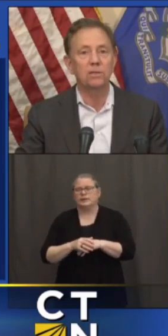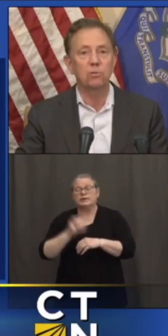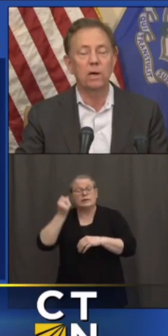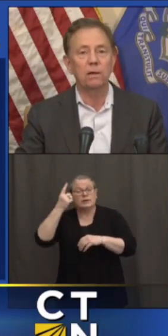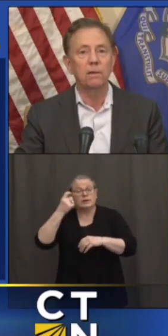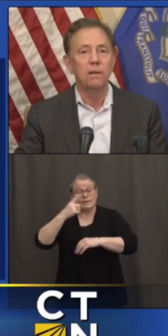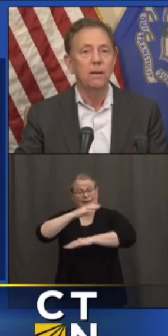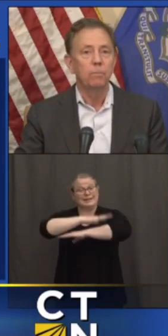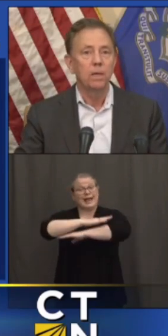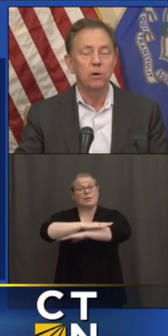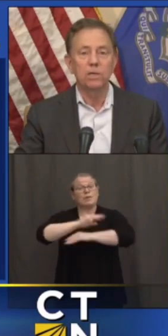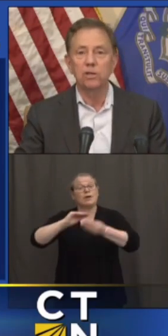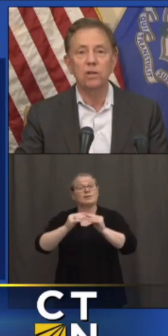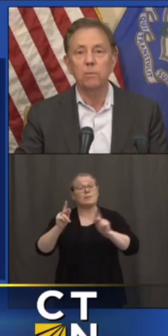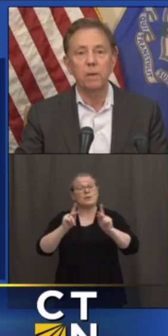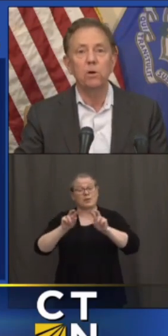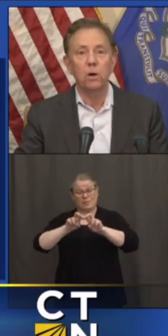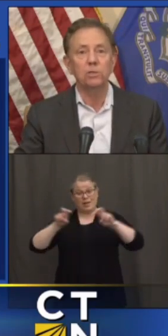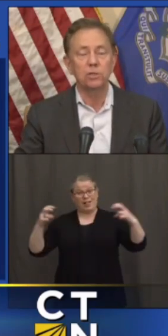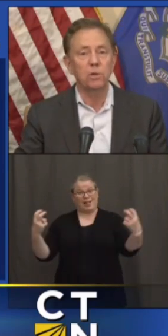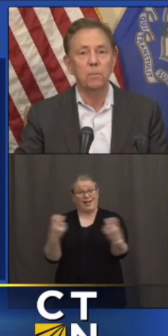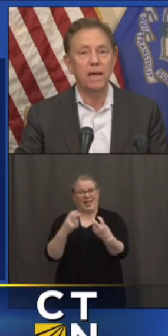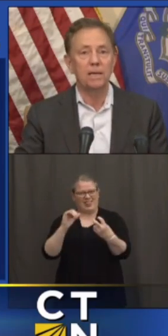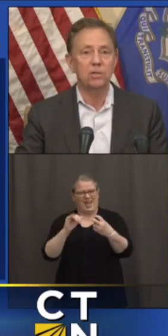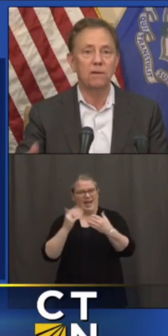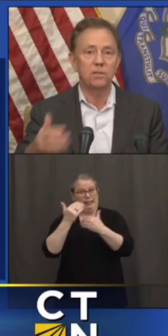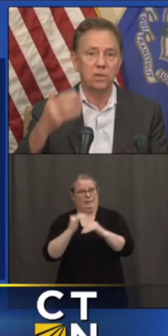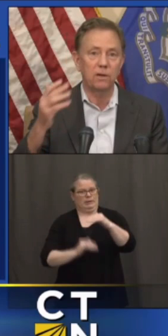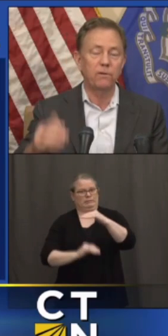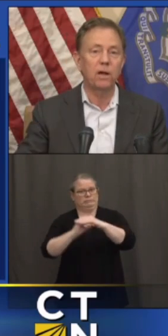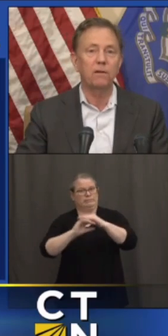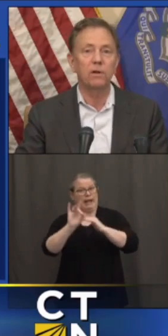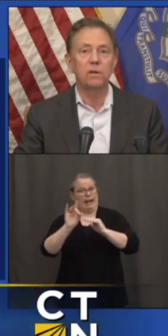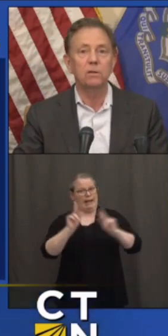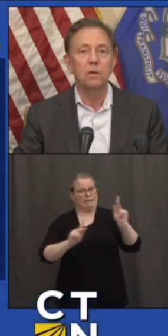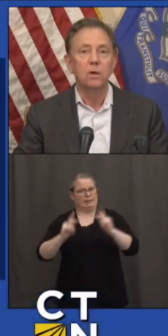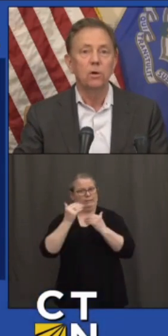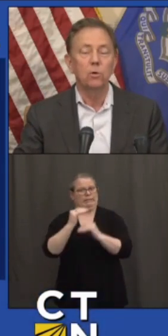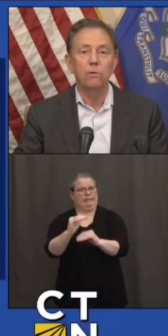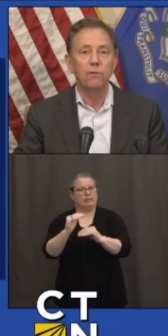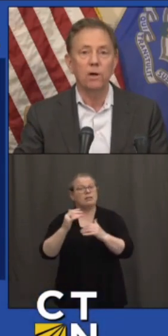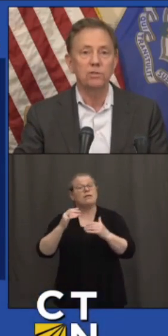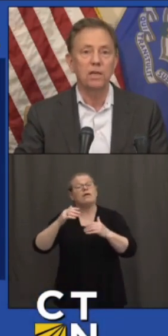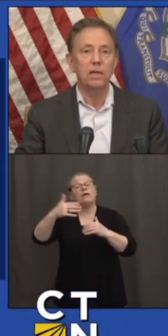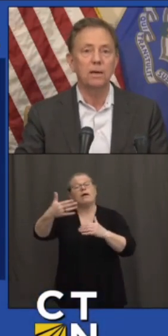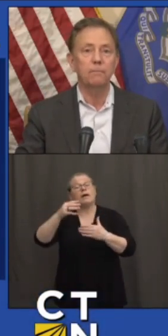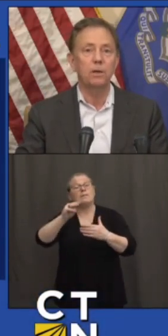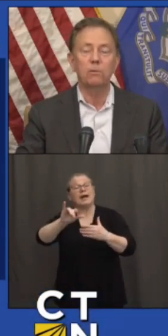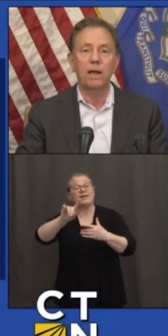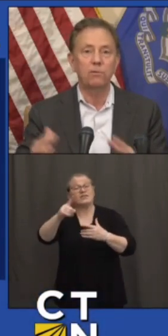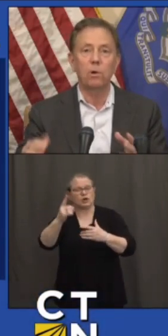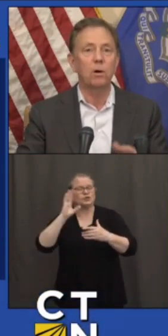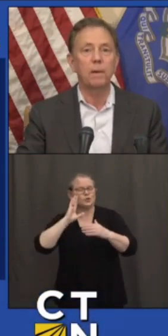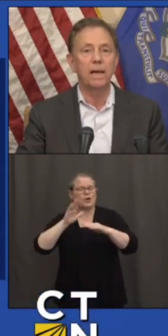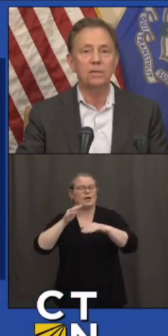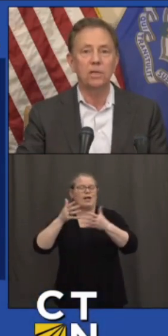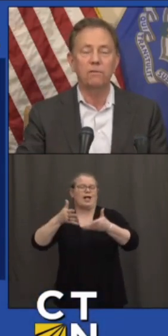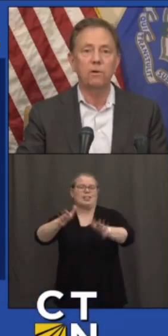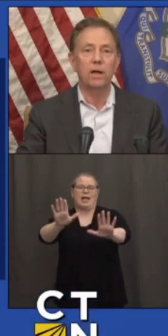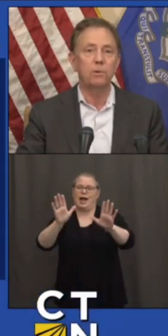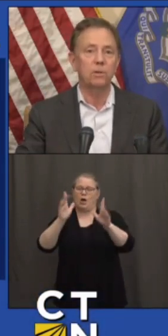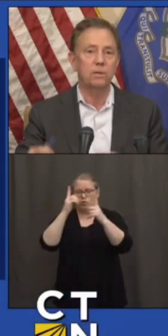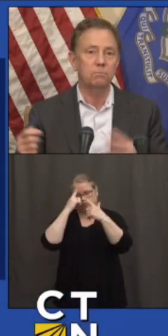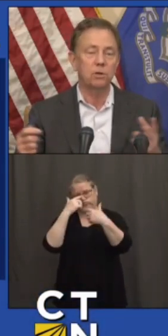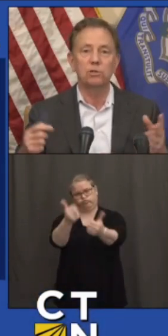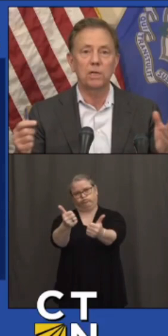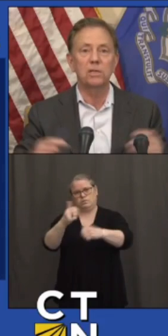lift that as well. Continue to be cautious with the mask. Obviously, if you're having a cool frosty, you don't have to wear a mask. If